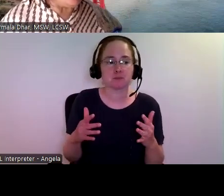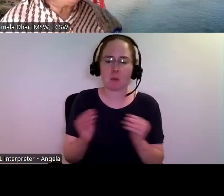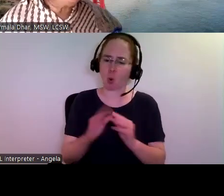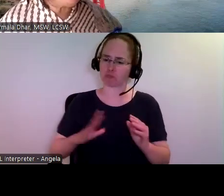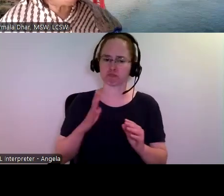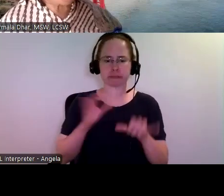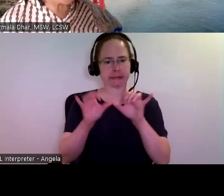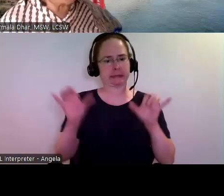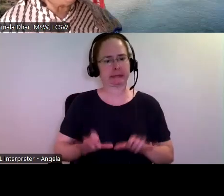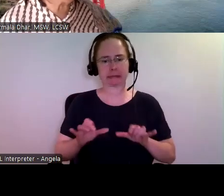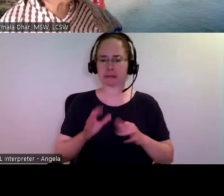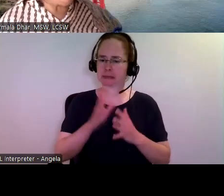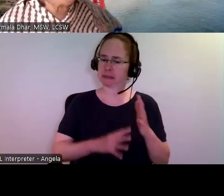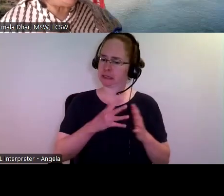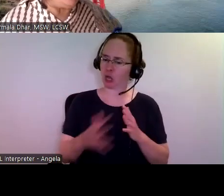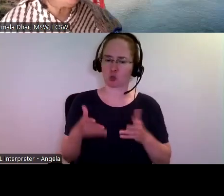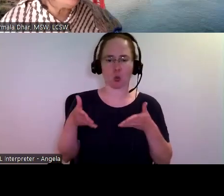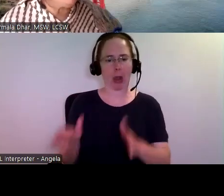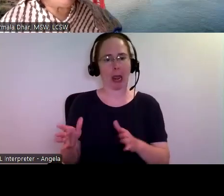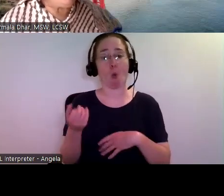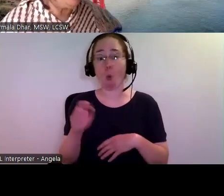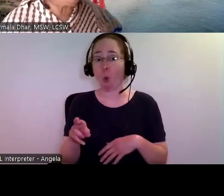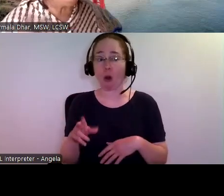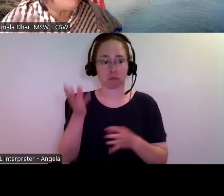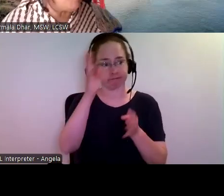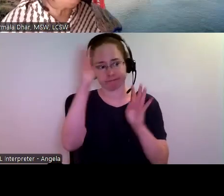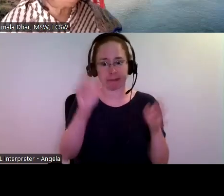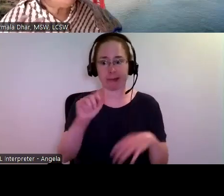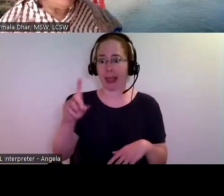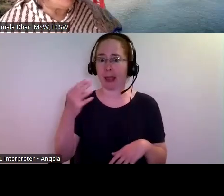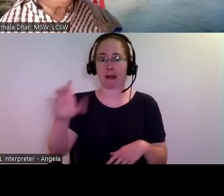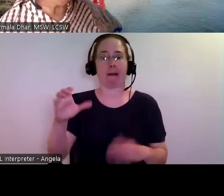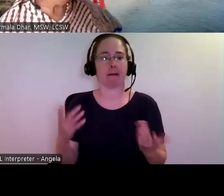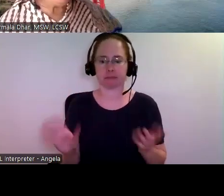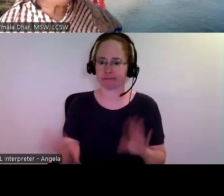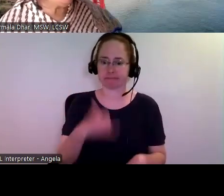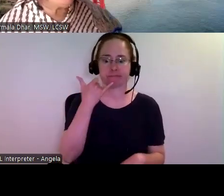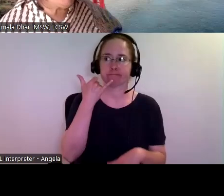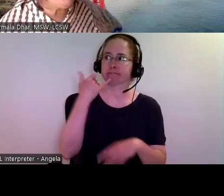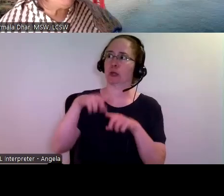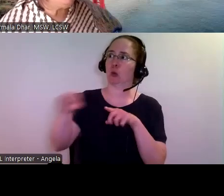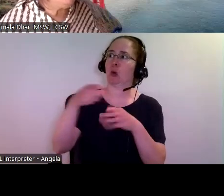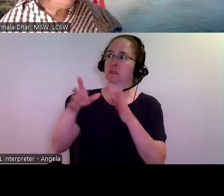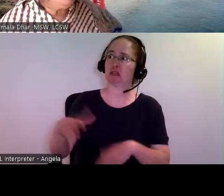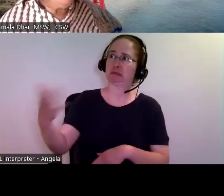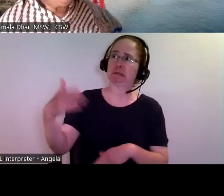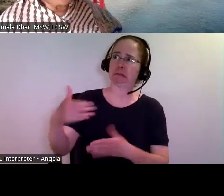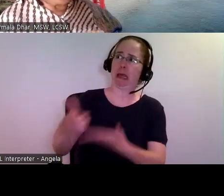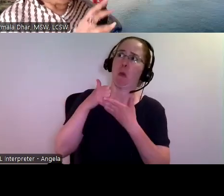systematic, scheduled way. It can also happen ad hoc by picking up the phone and calling the specialist for help.